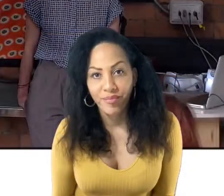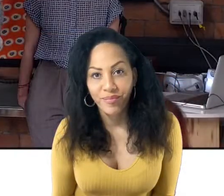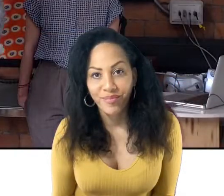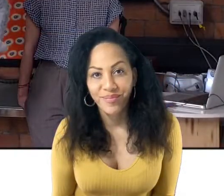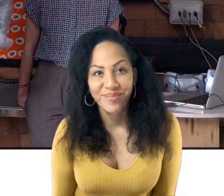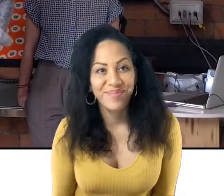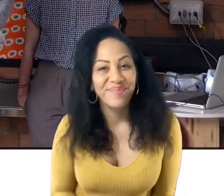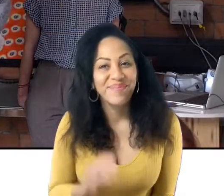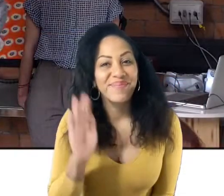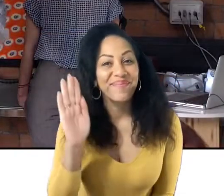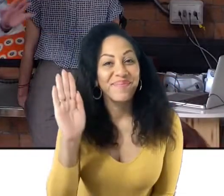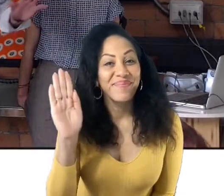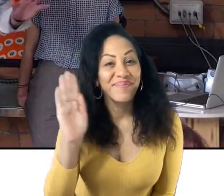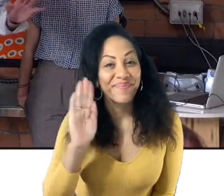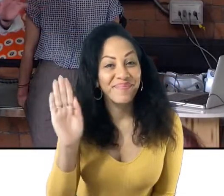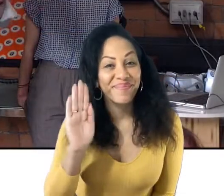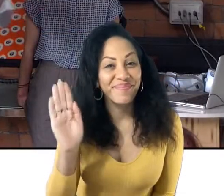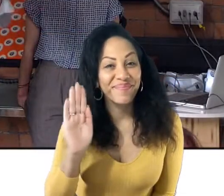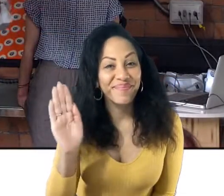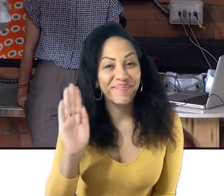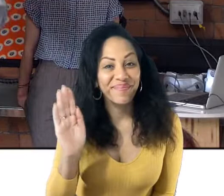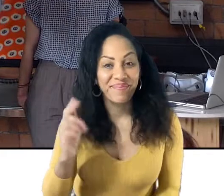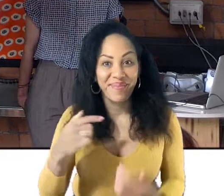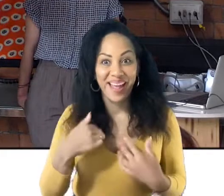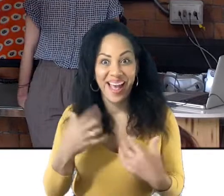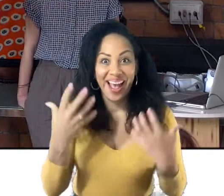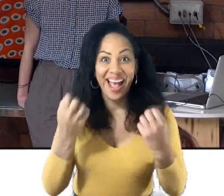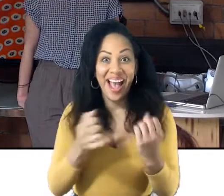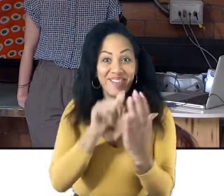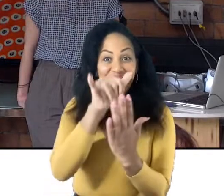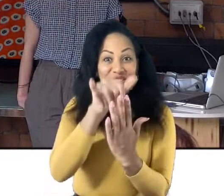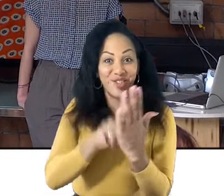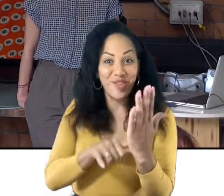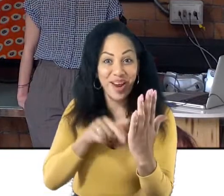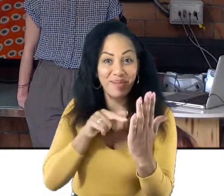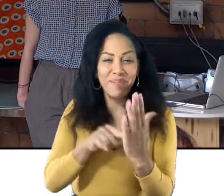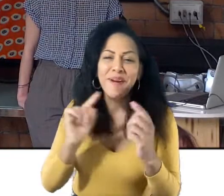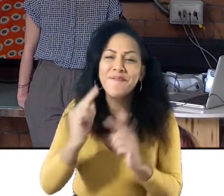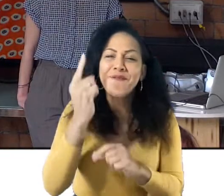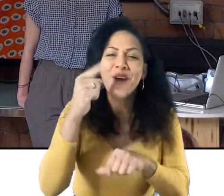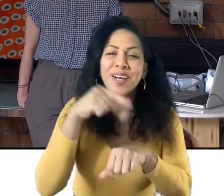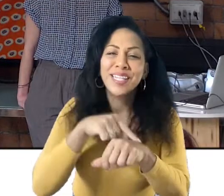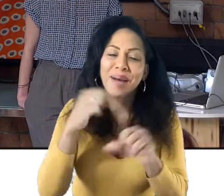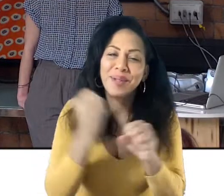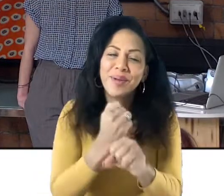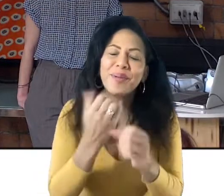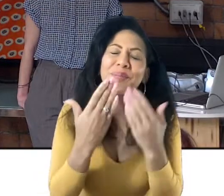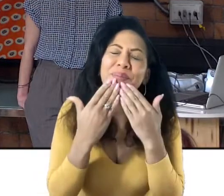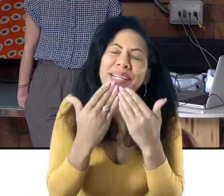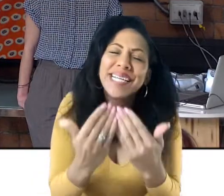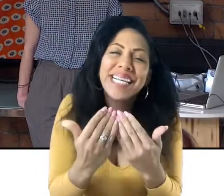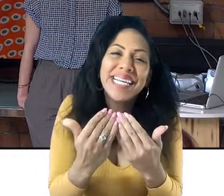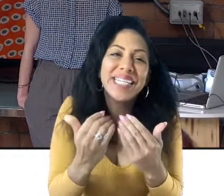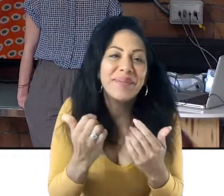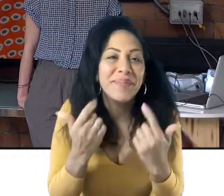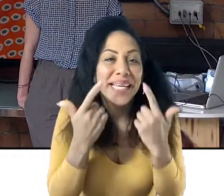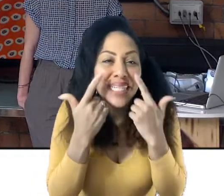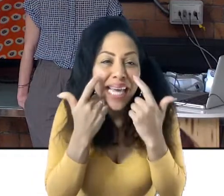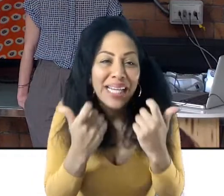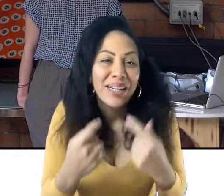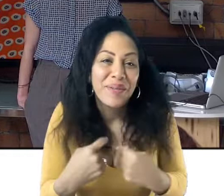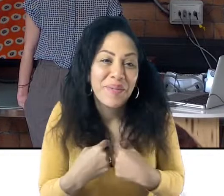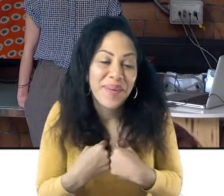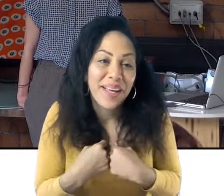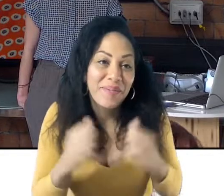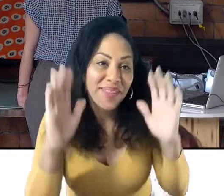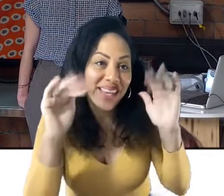Hello. Right, I have a script. This is my first time doing this. Please be gentle. I'll be reading from it. So hi everybody, welcome to